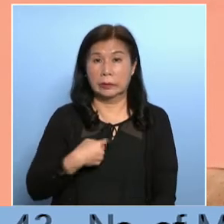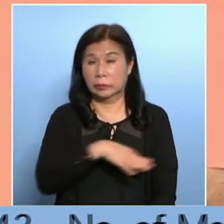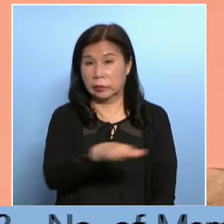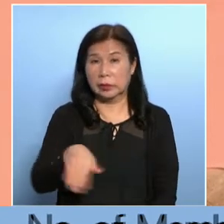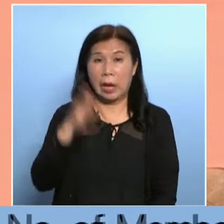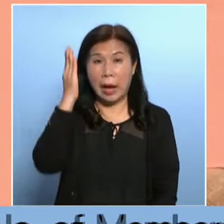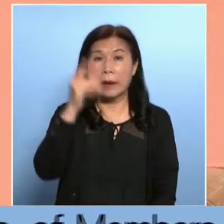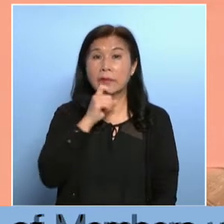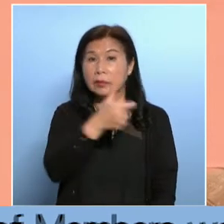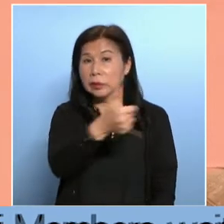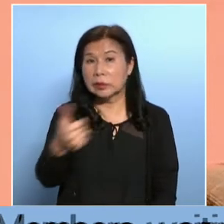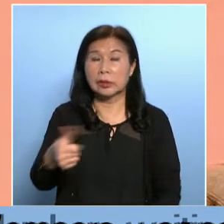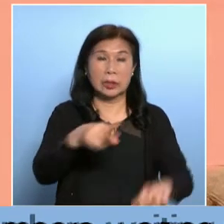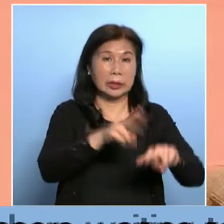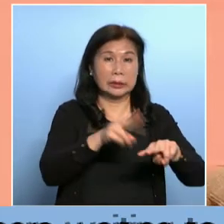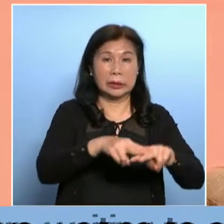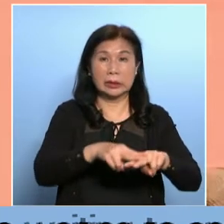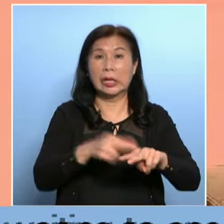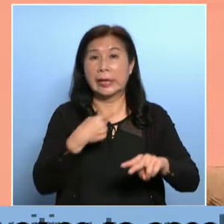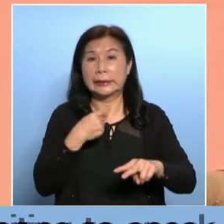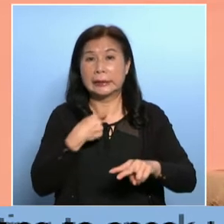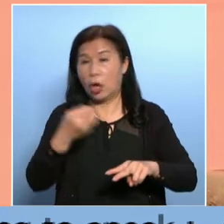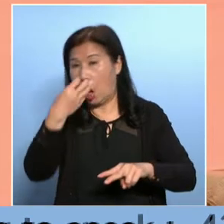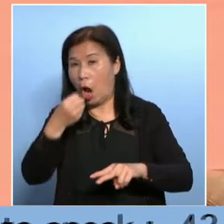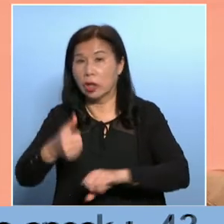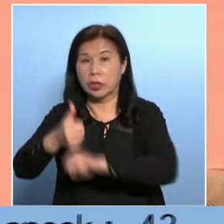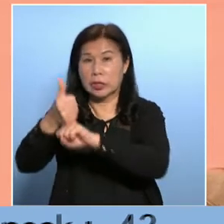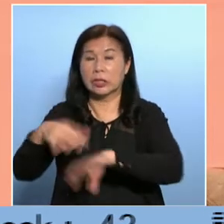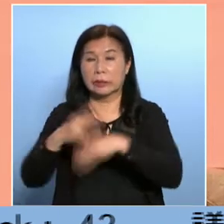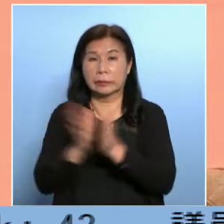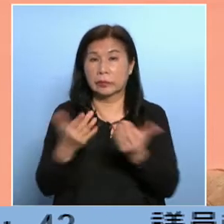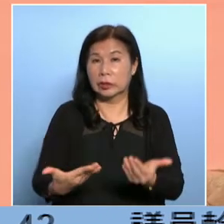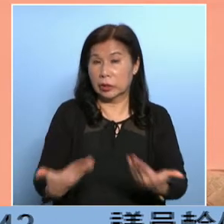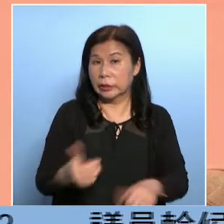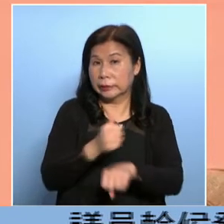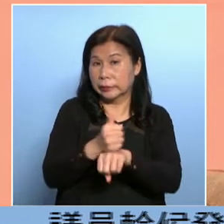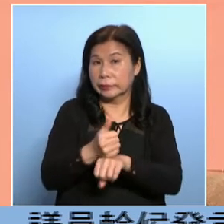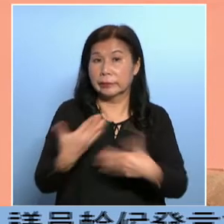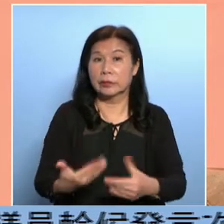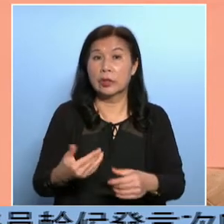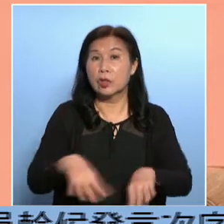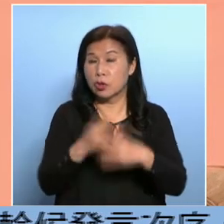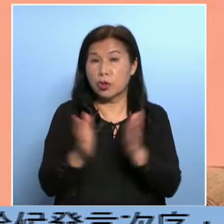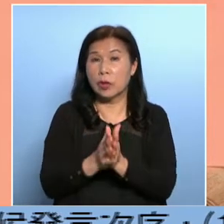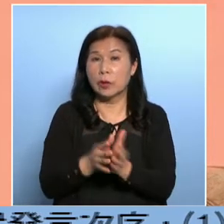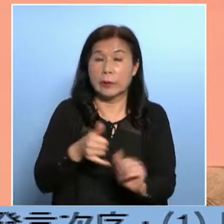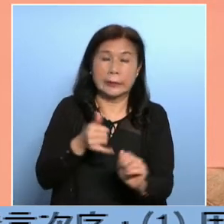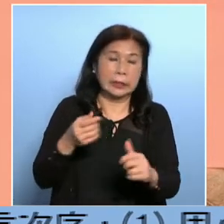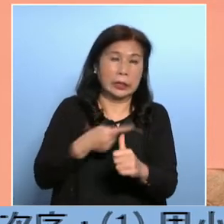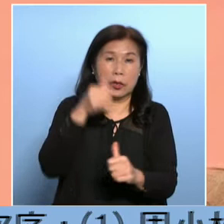overriding priority. First, I would like to thank the country for the unwavering support of Hong Kong. I take this